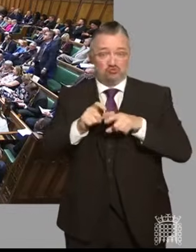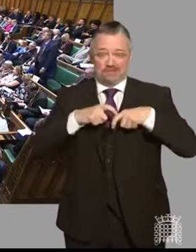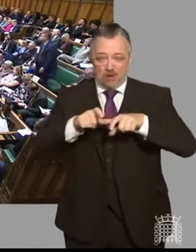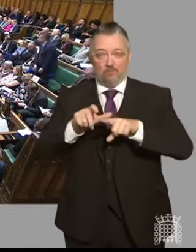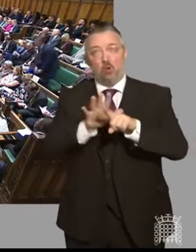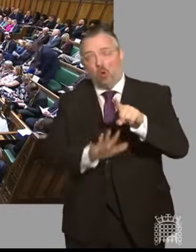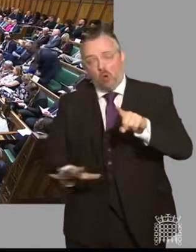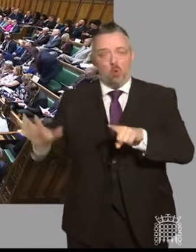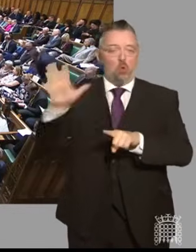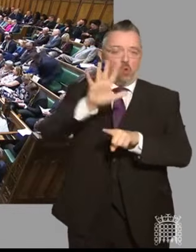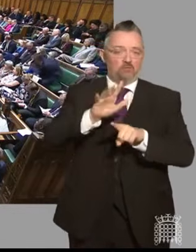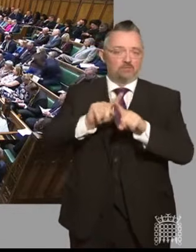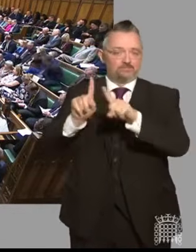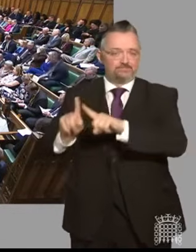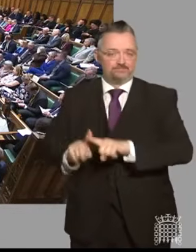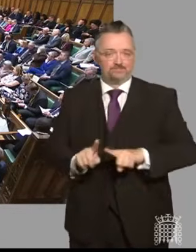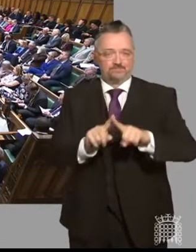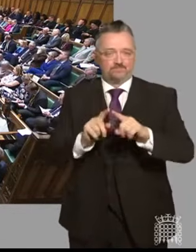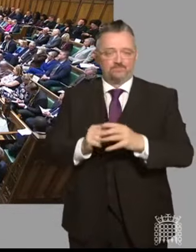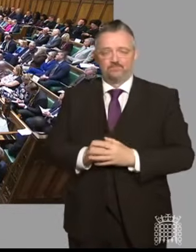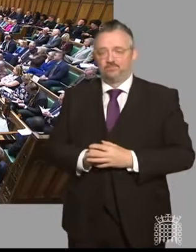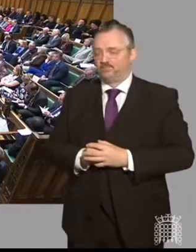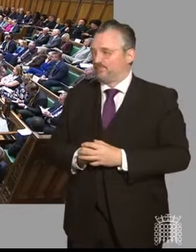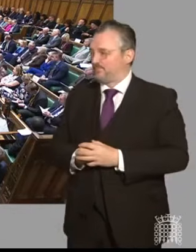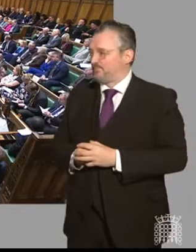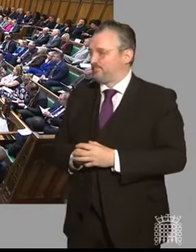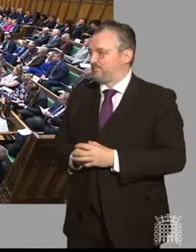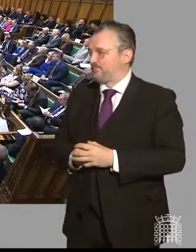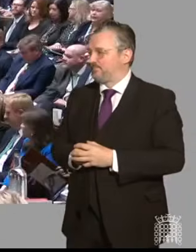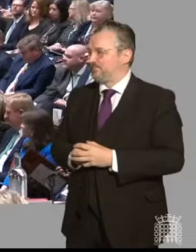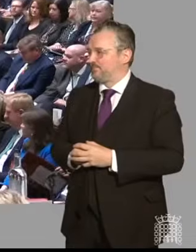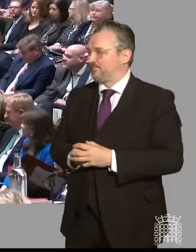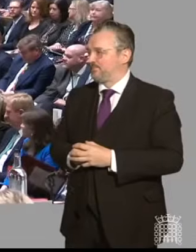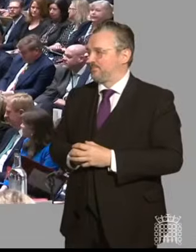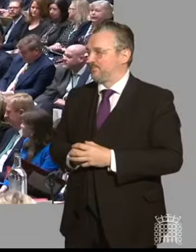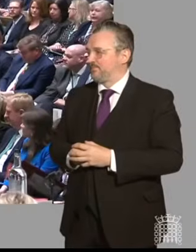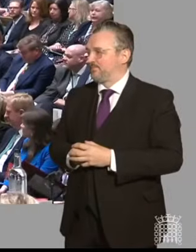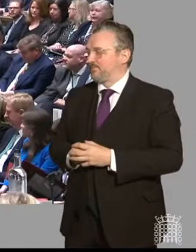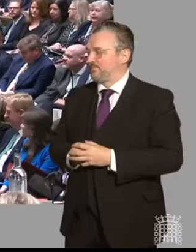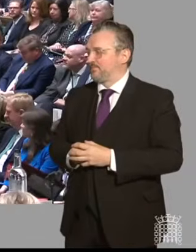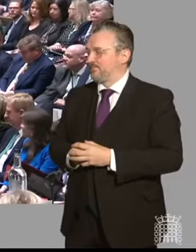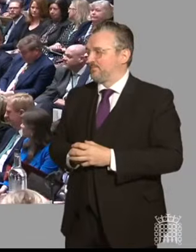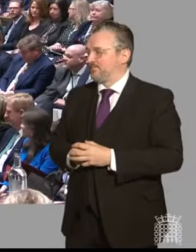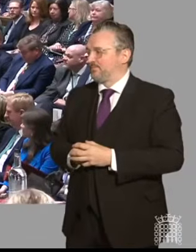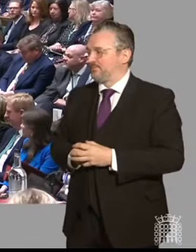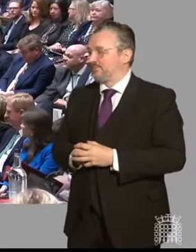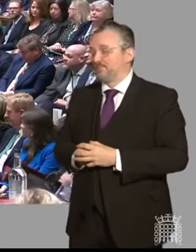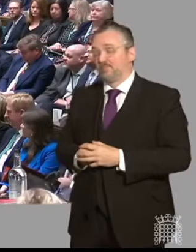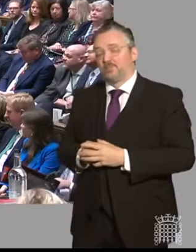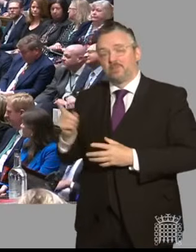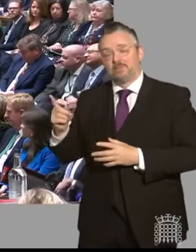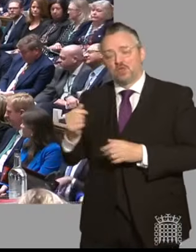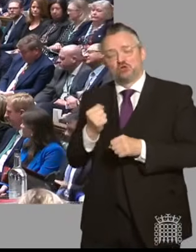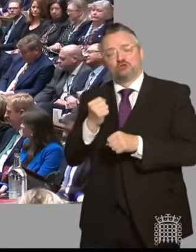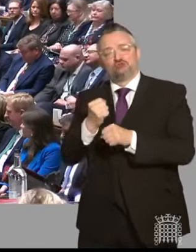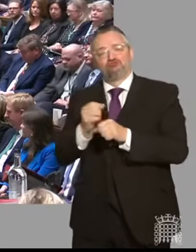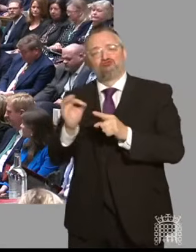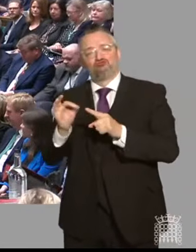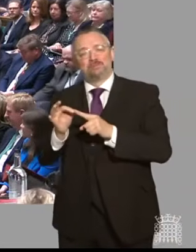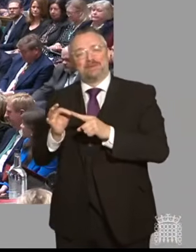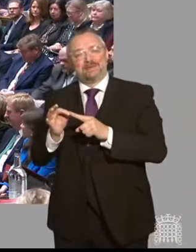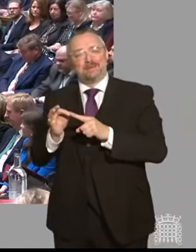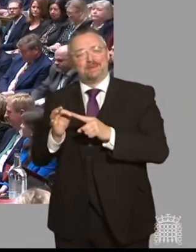GP surgeries promised in planning applications take far too long to be built. So can we clear away the obstacles and make